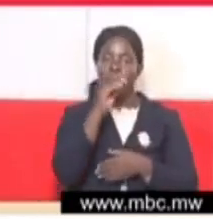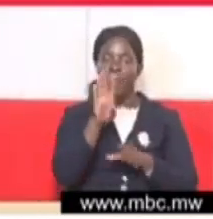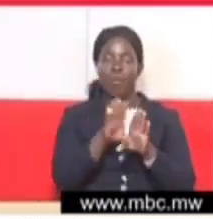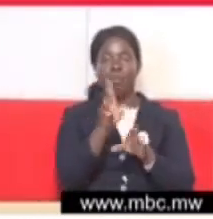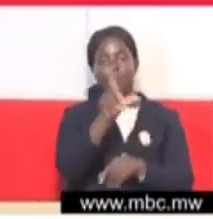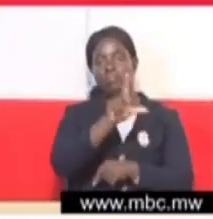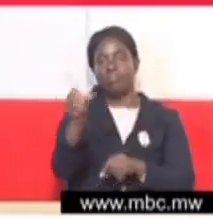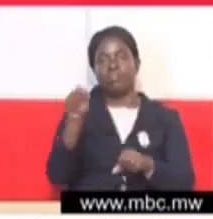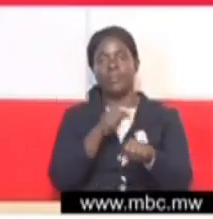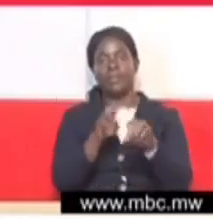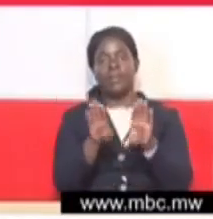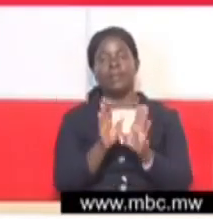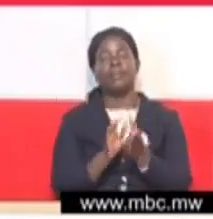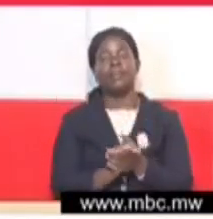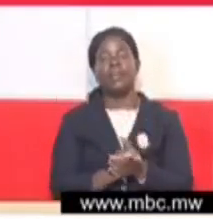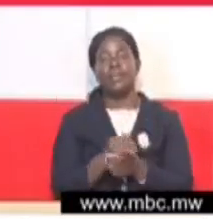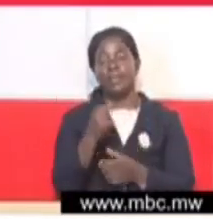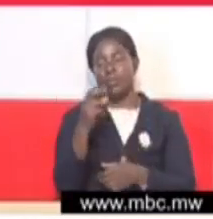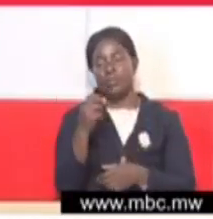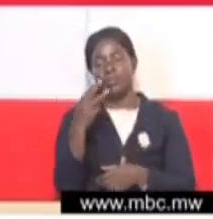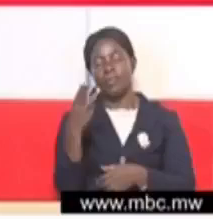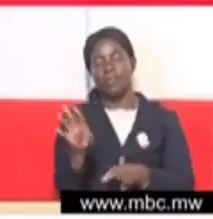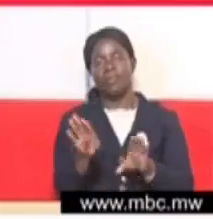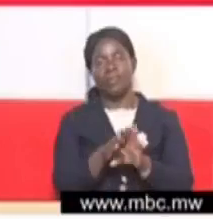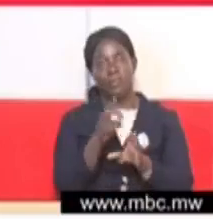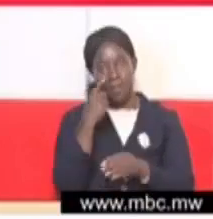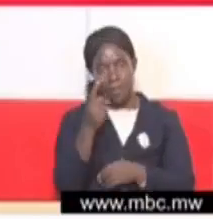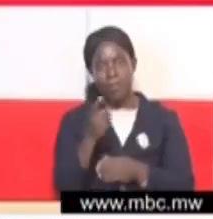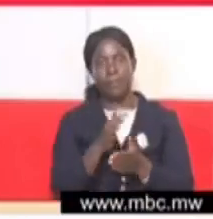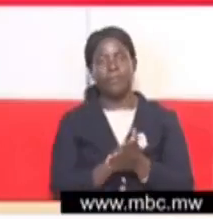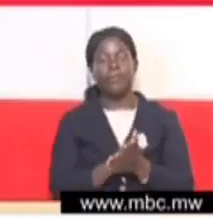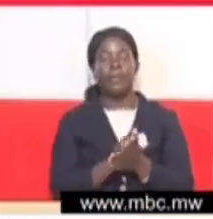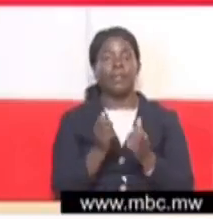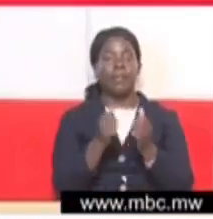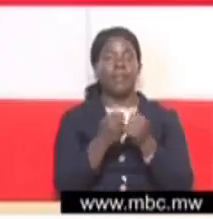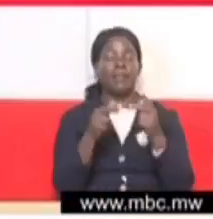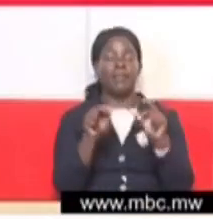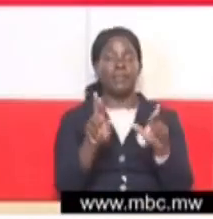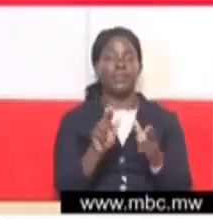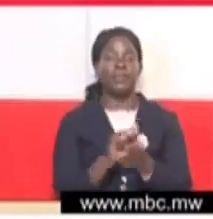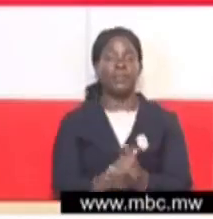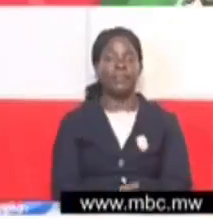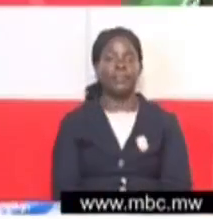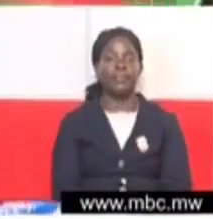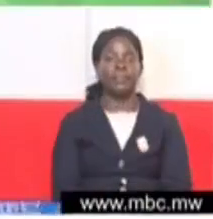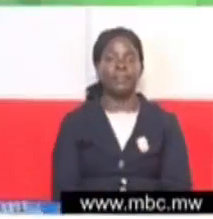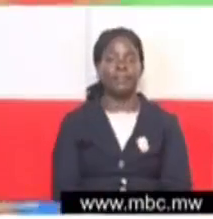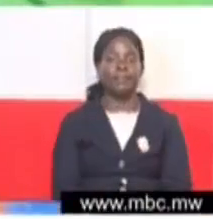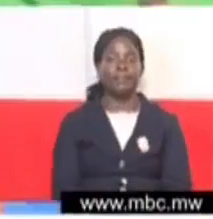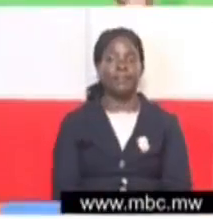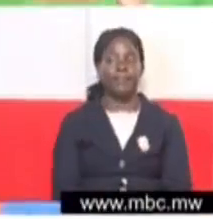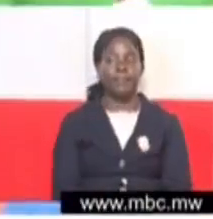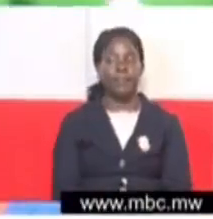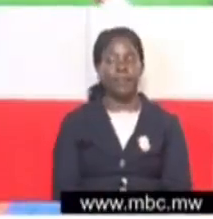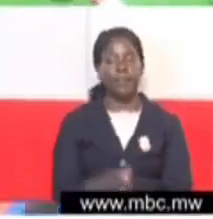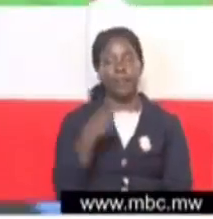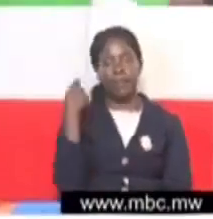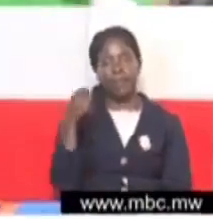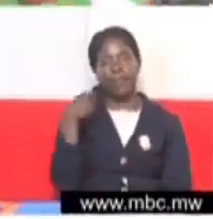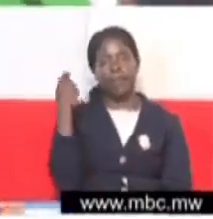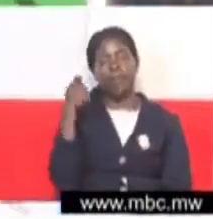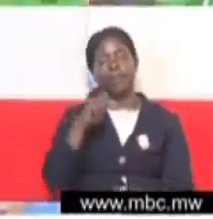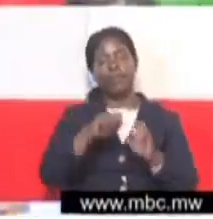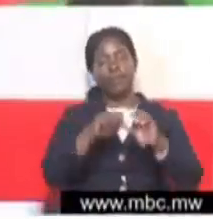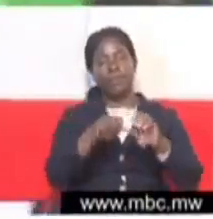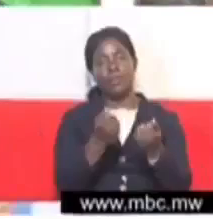the 2024 tourism street carnival. Details in this report by Madalitso Muhango. The Malawi Tourism